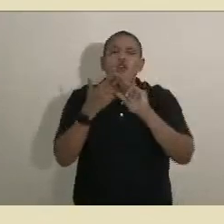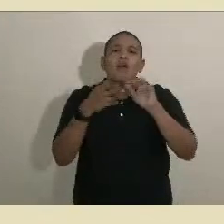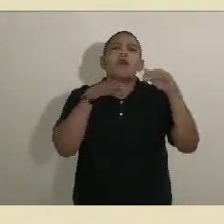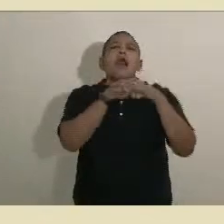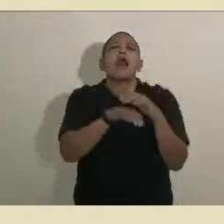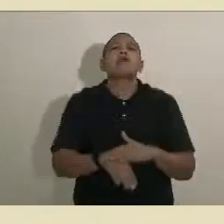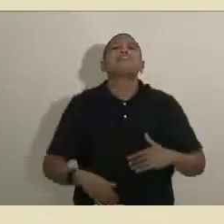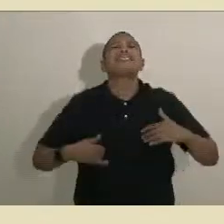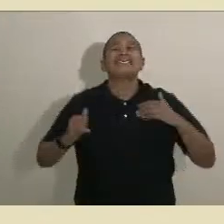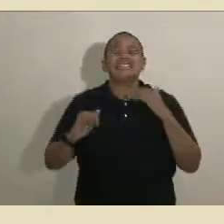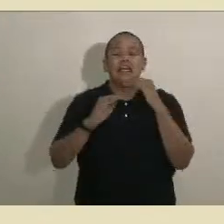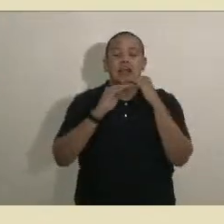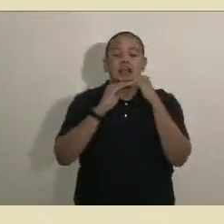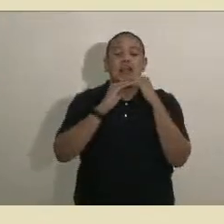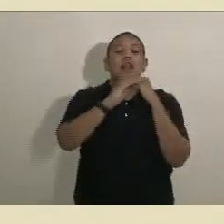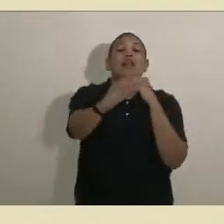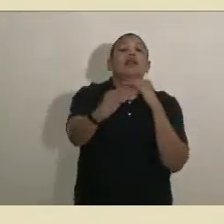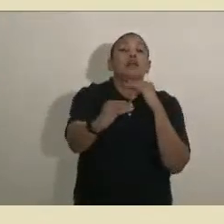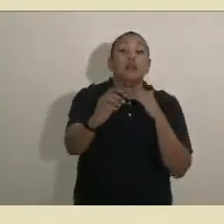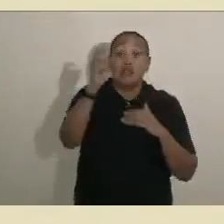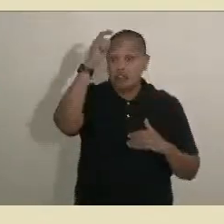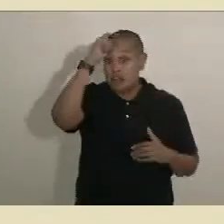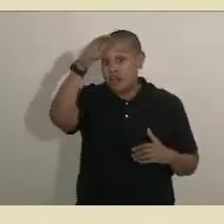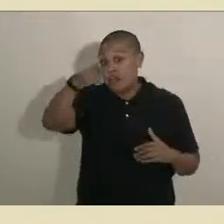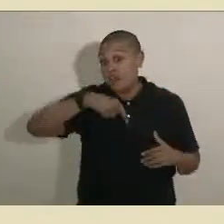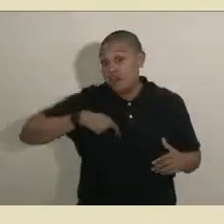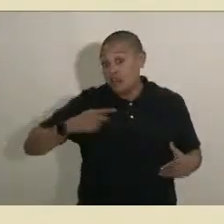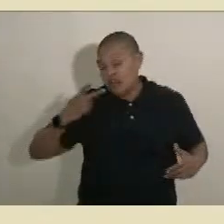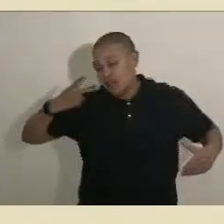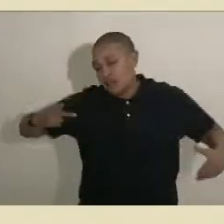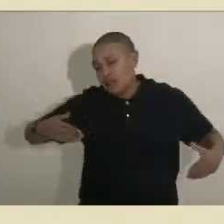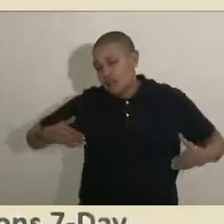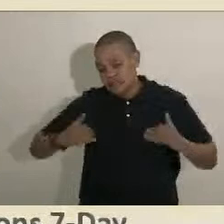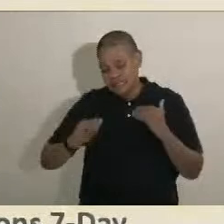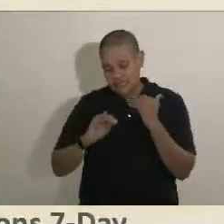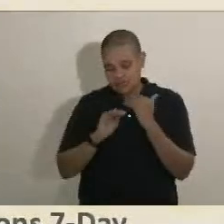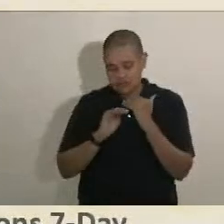a flat line, more or less, that we are seeing.